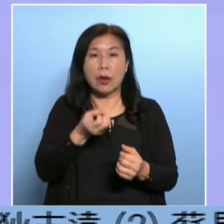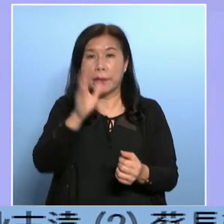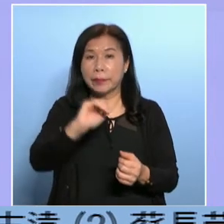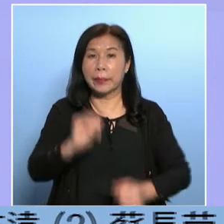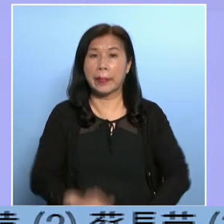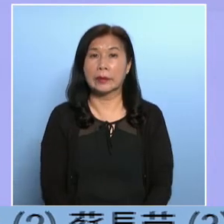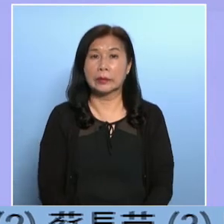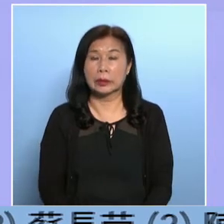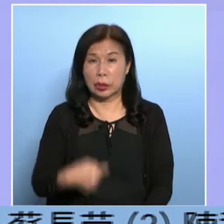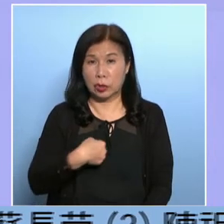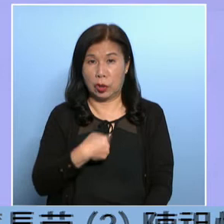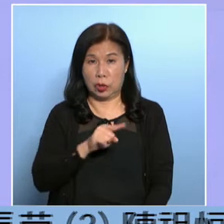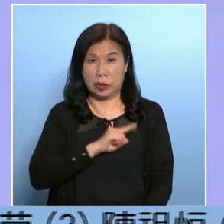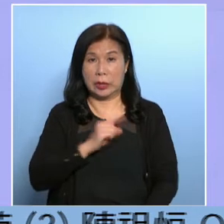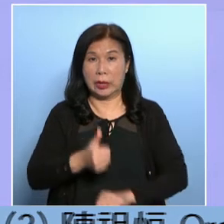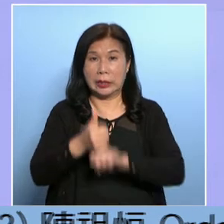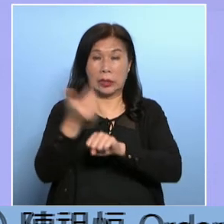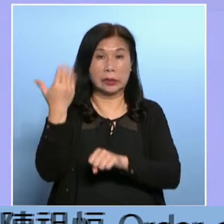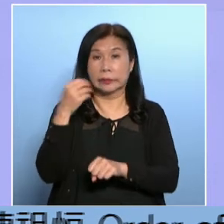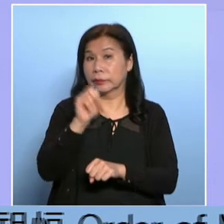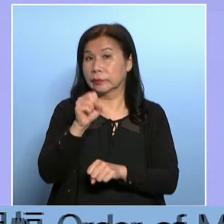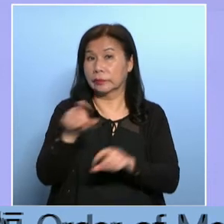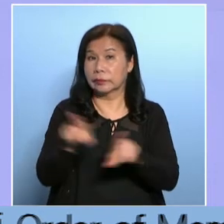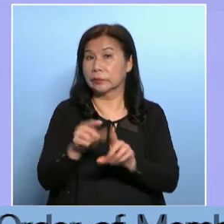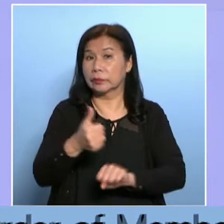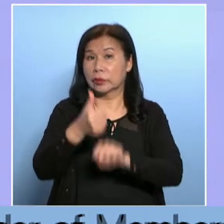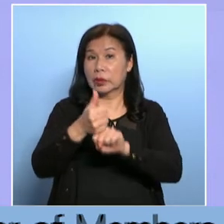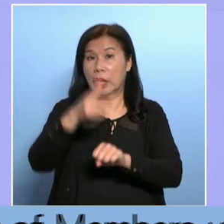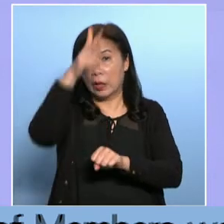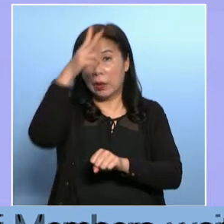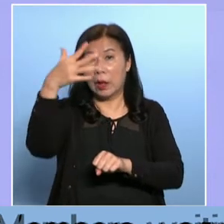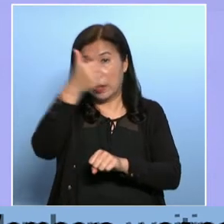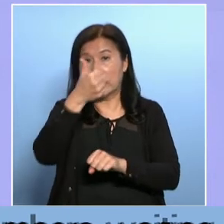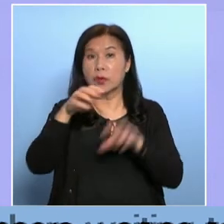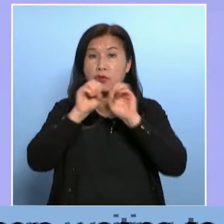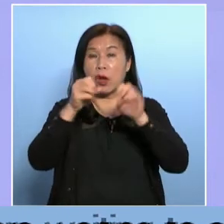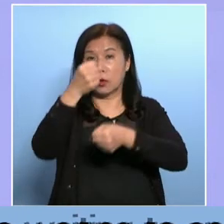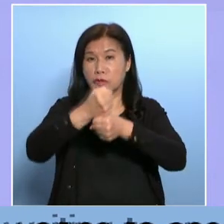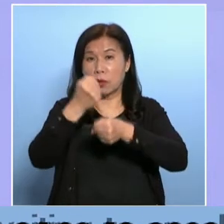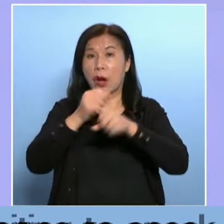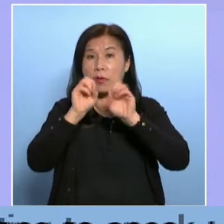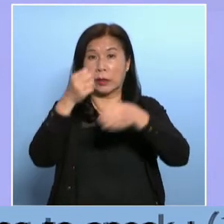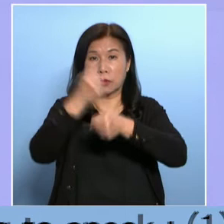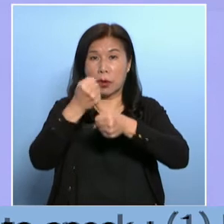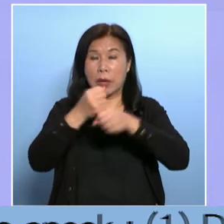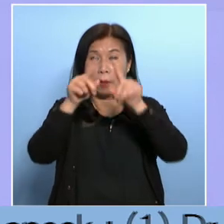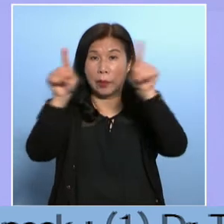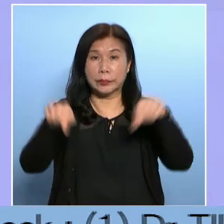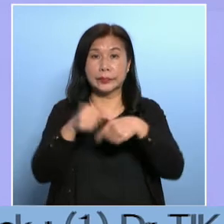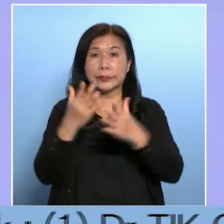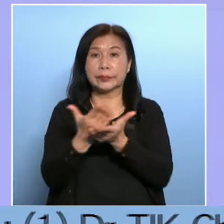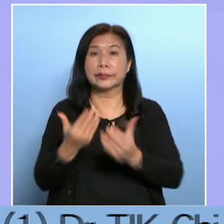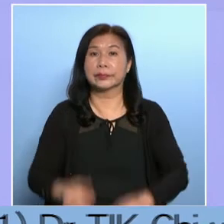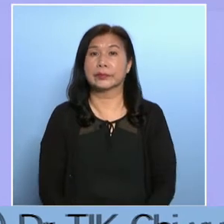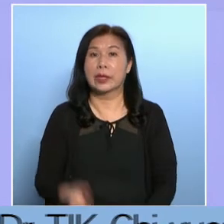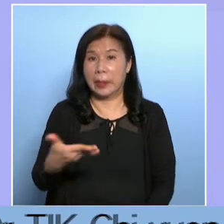the epidemic. Well, as in the past, I will support the policy